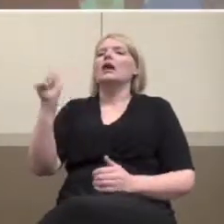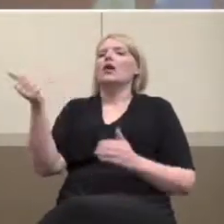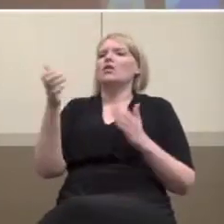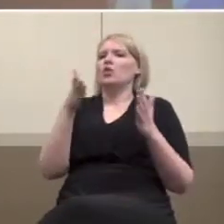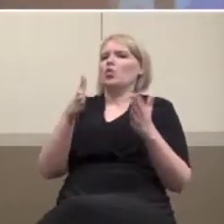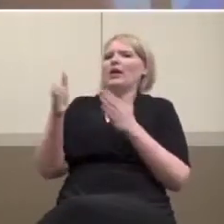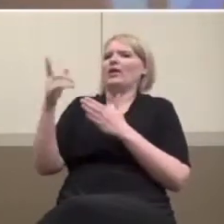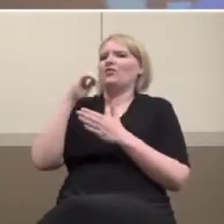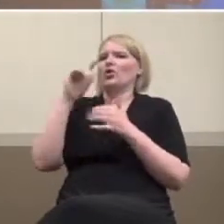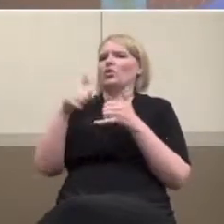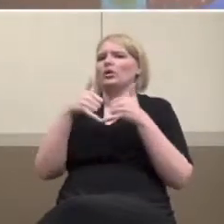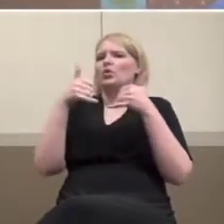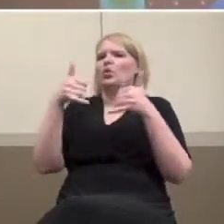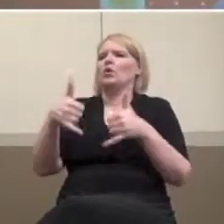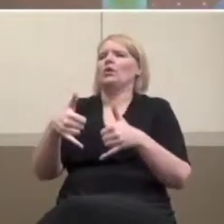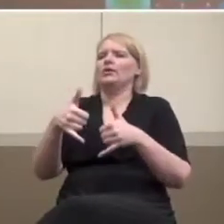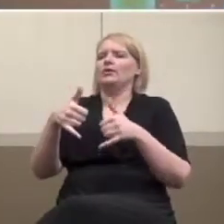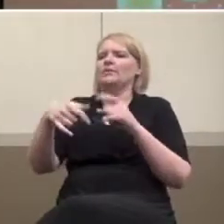just